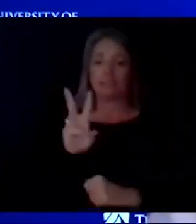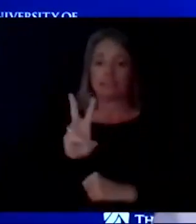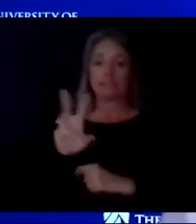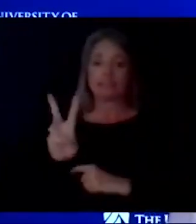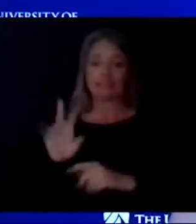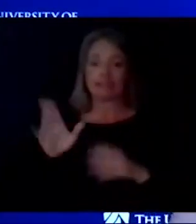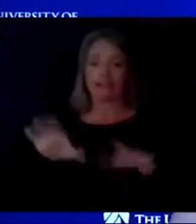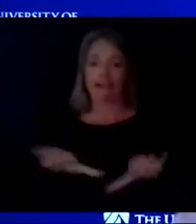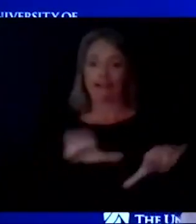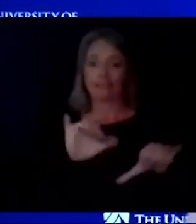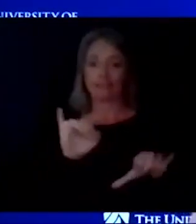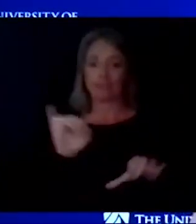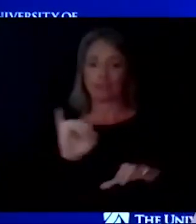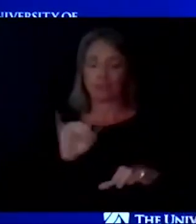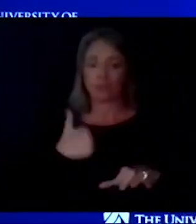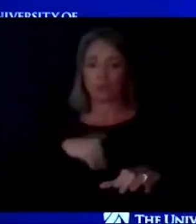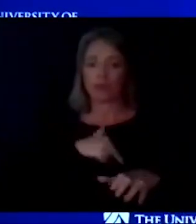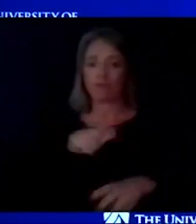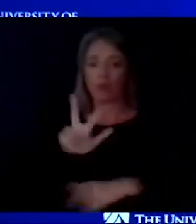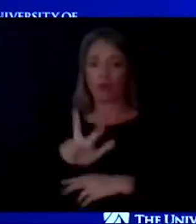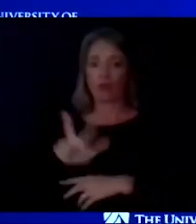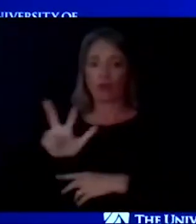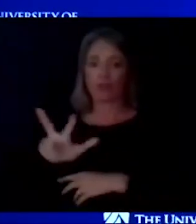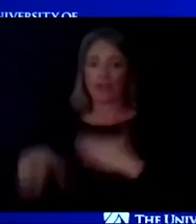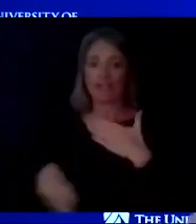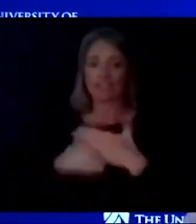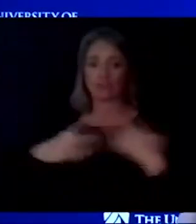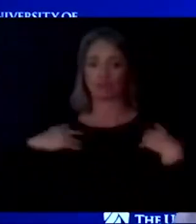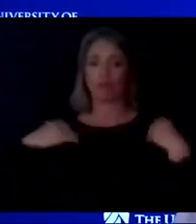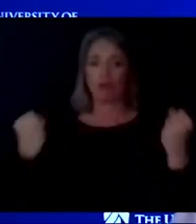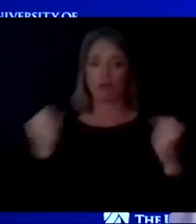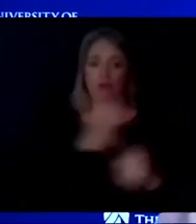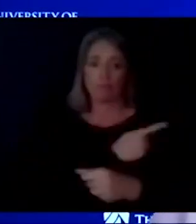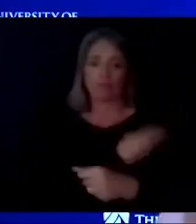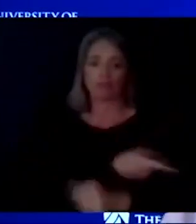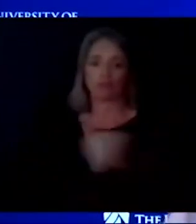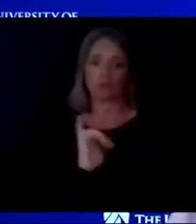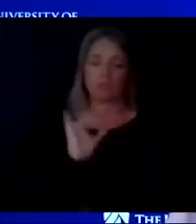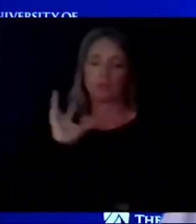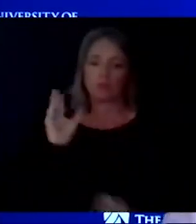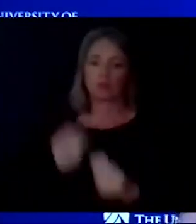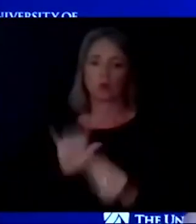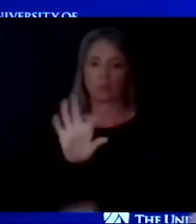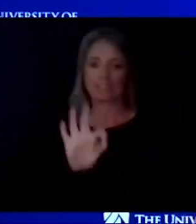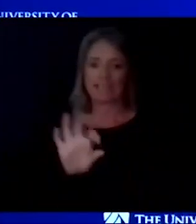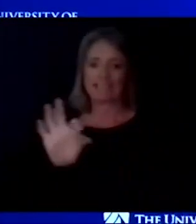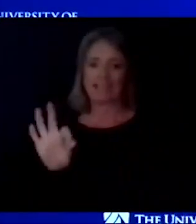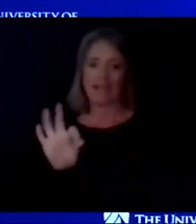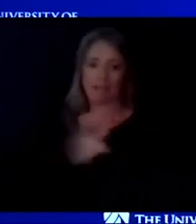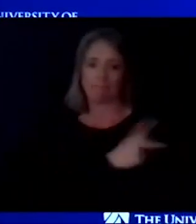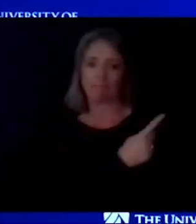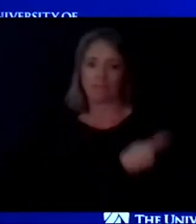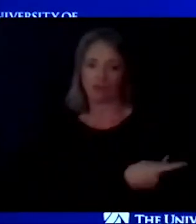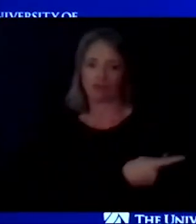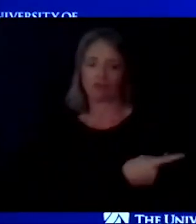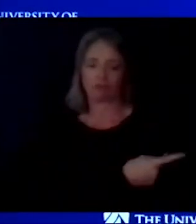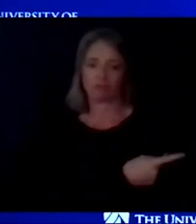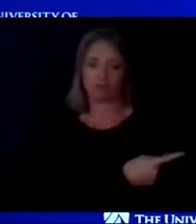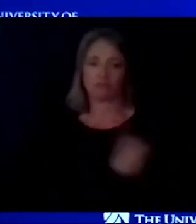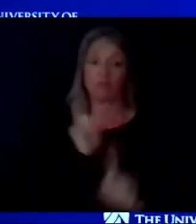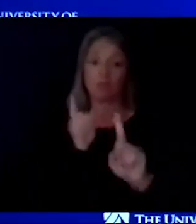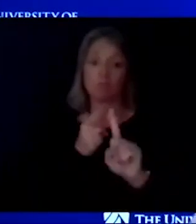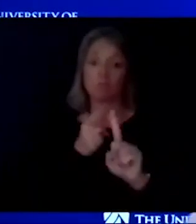33 additional recovered patients as well, so a total of 99 patients. And would like to point out also those vaccinated